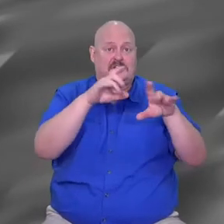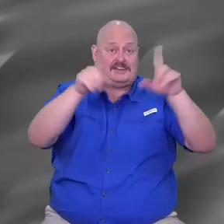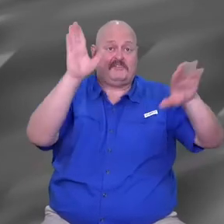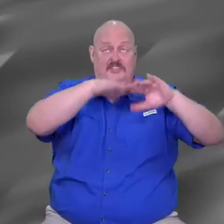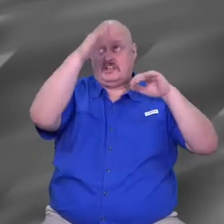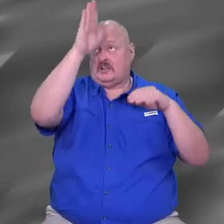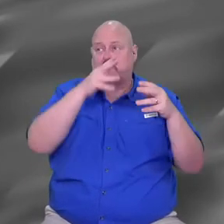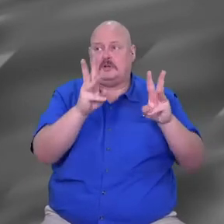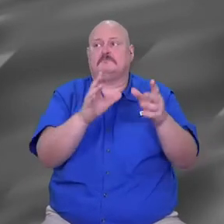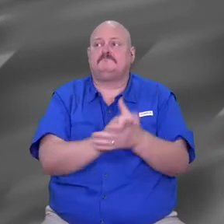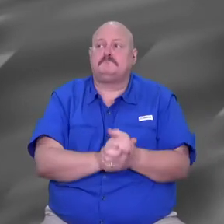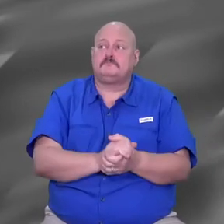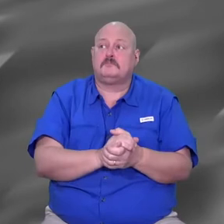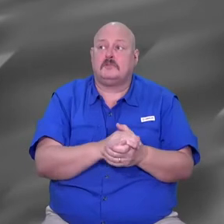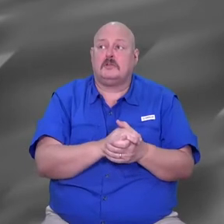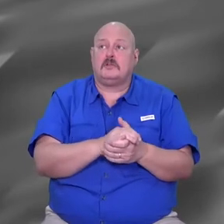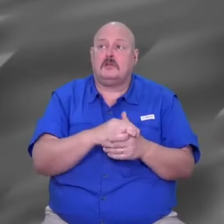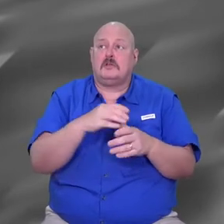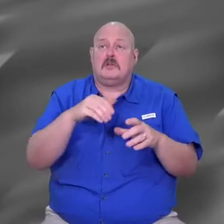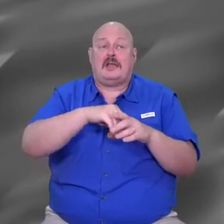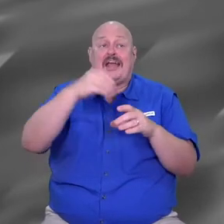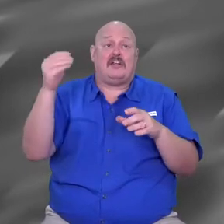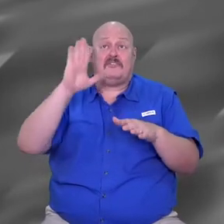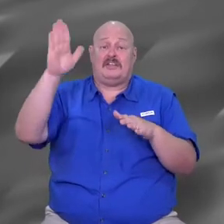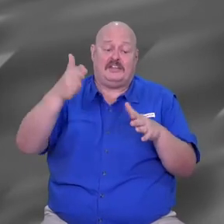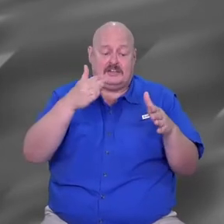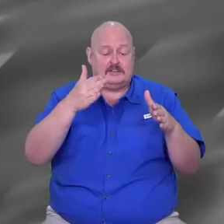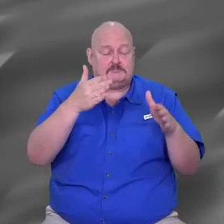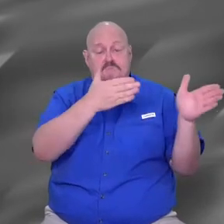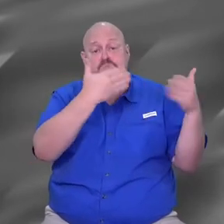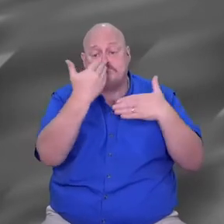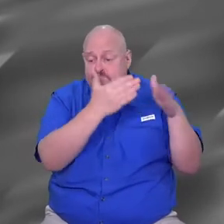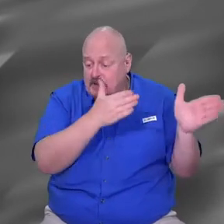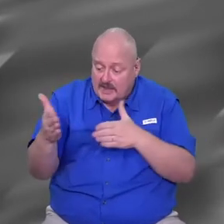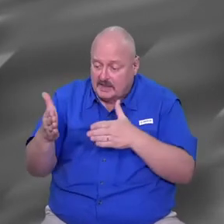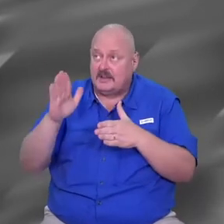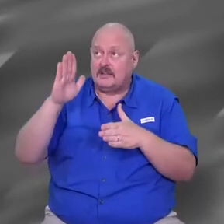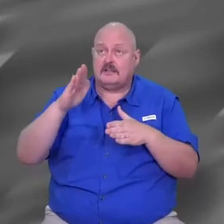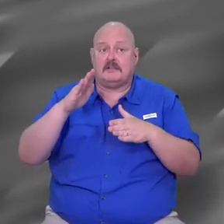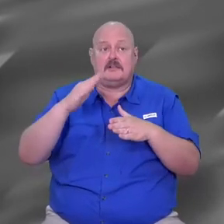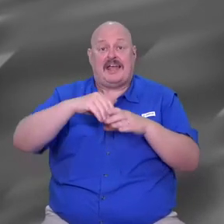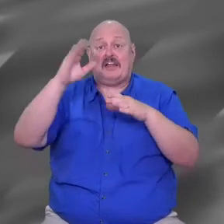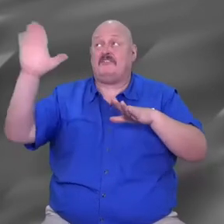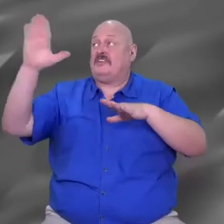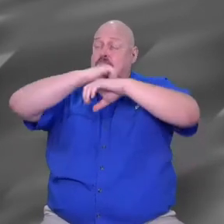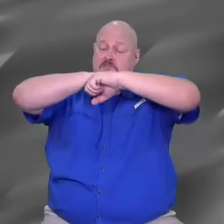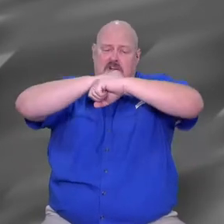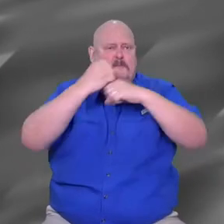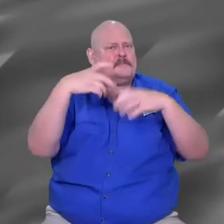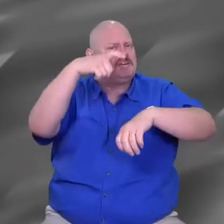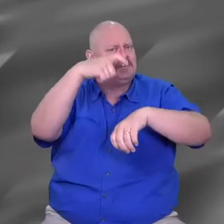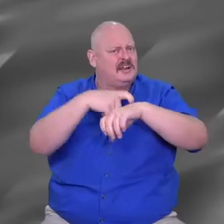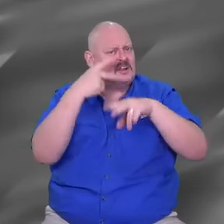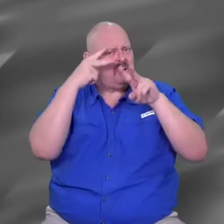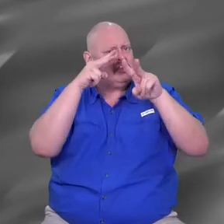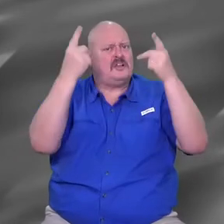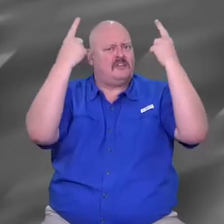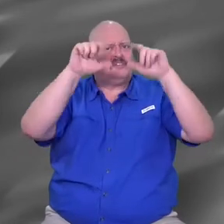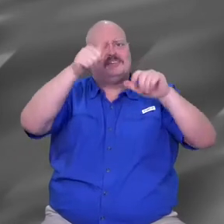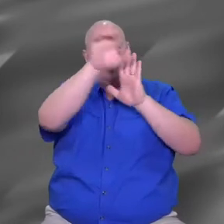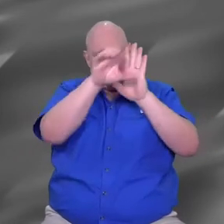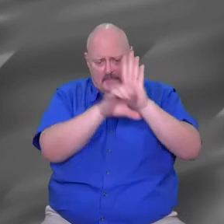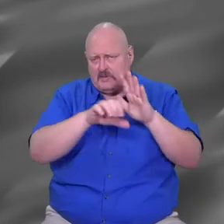God's plan, when we step out of his provision, when we step out of his safeguarding. You know, so many times when we look at the famous Ten